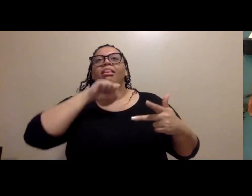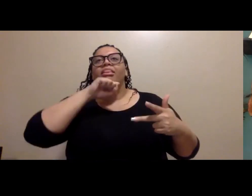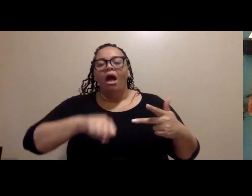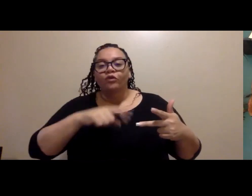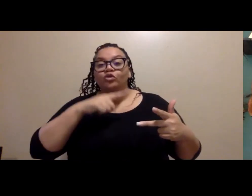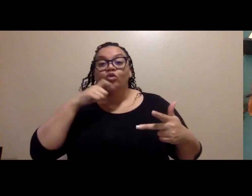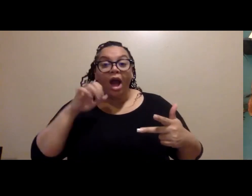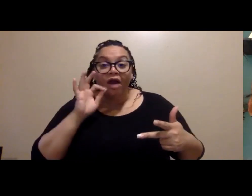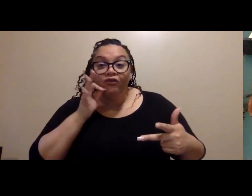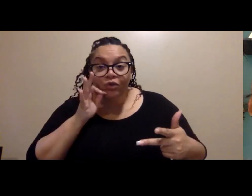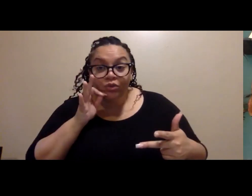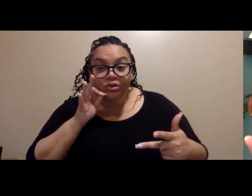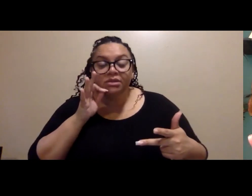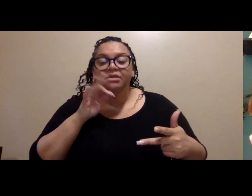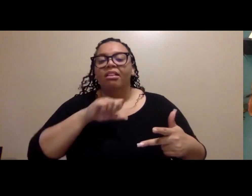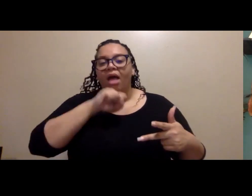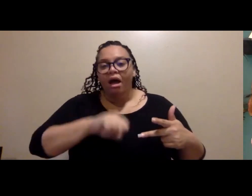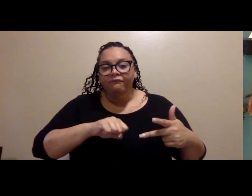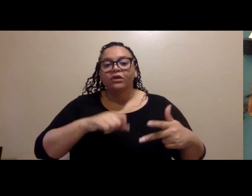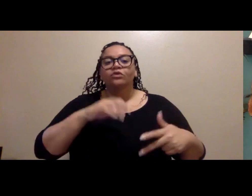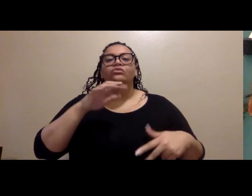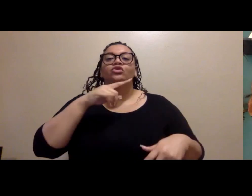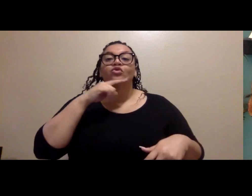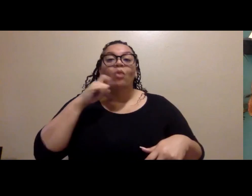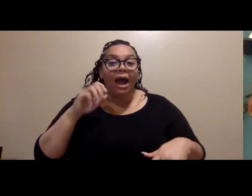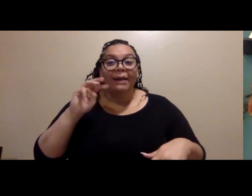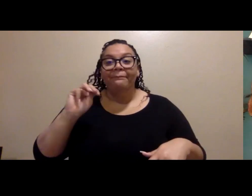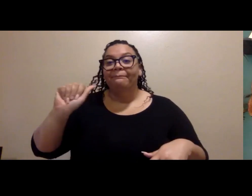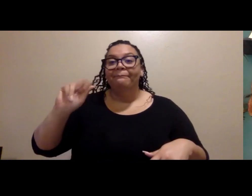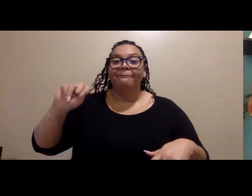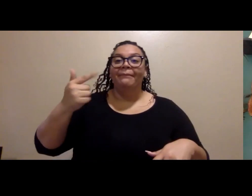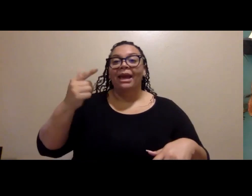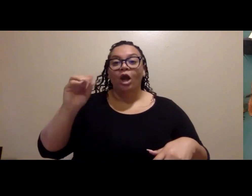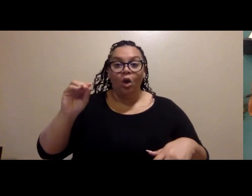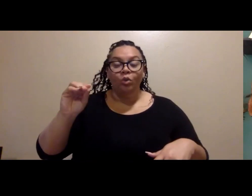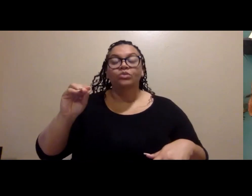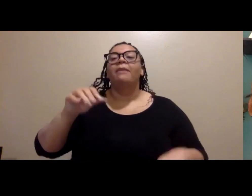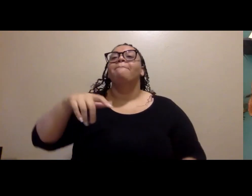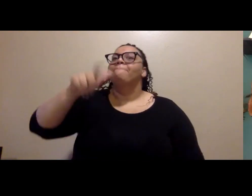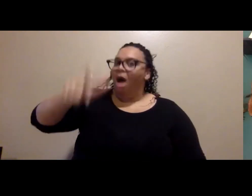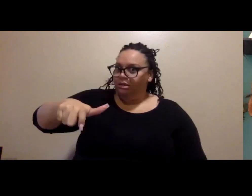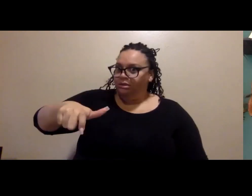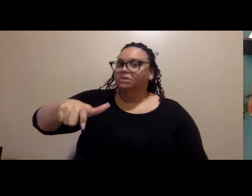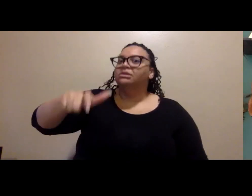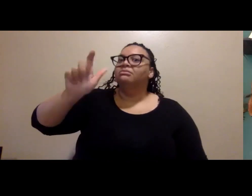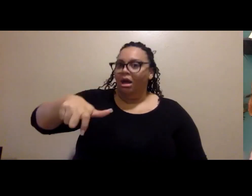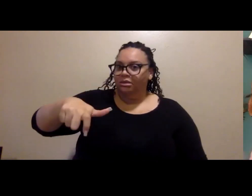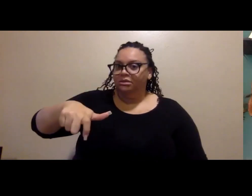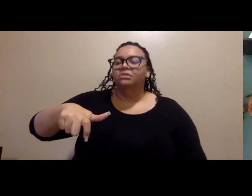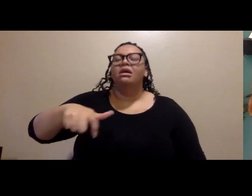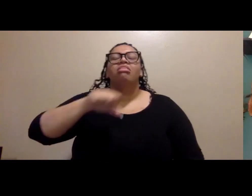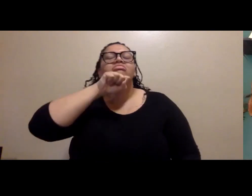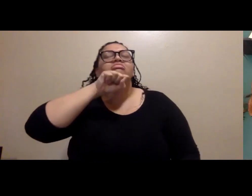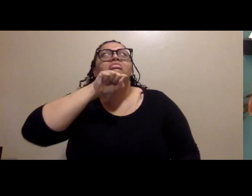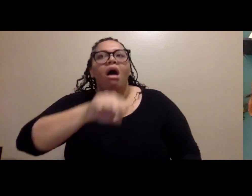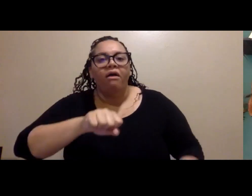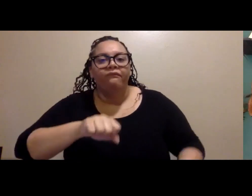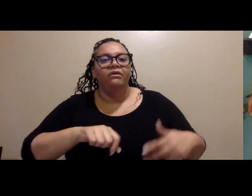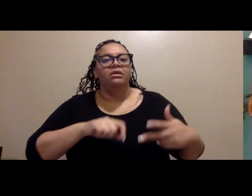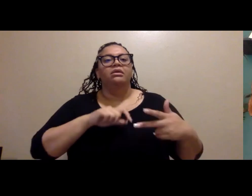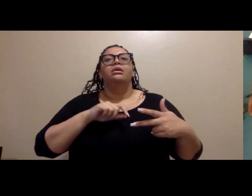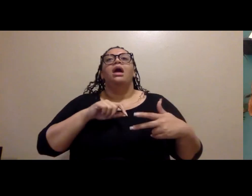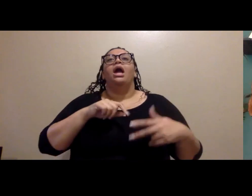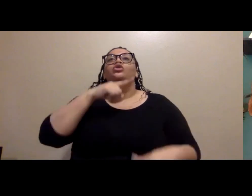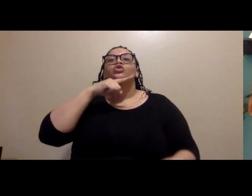dried fruit. Have to have some. I love dried mangoes. Dried mangoes is a must because I love dried mangoes. And dried